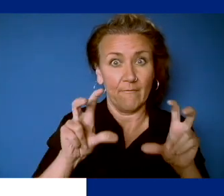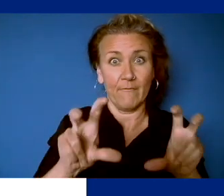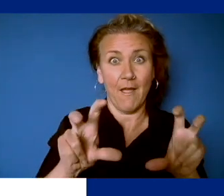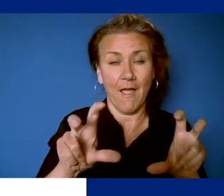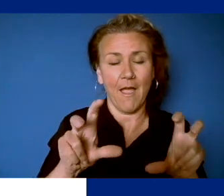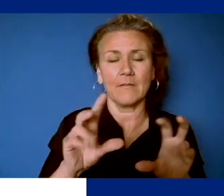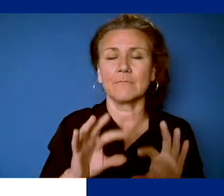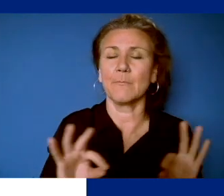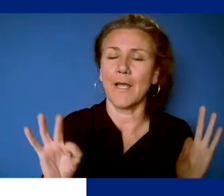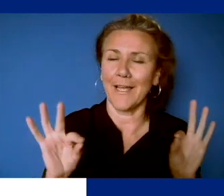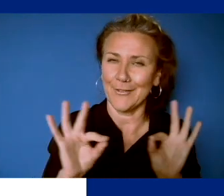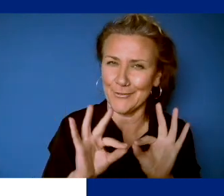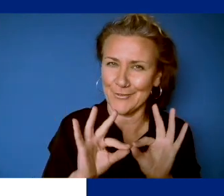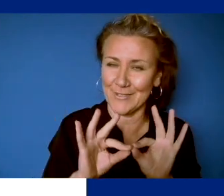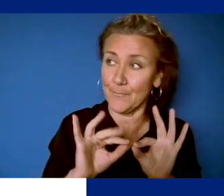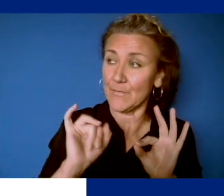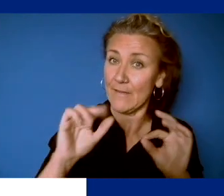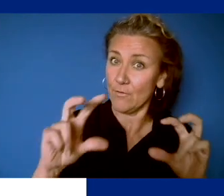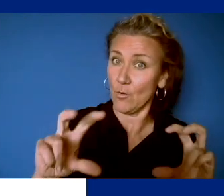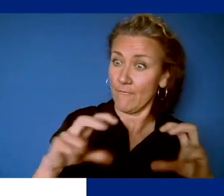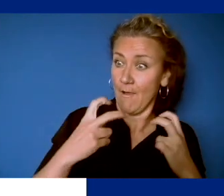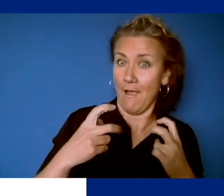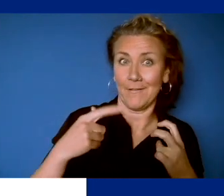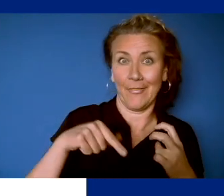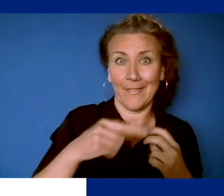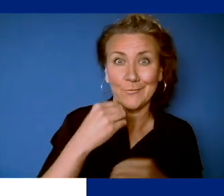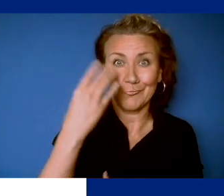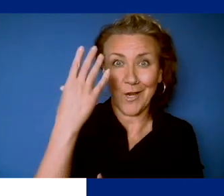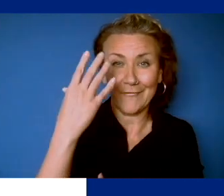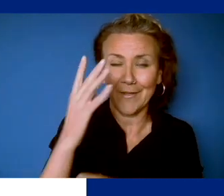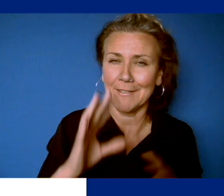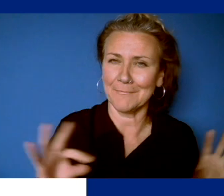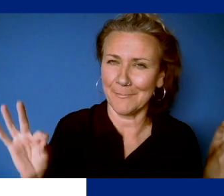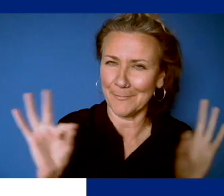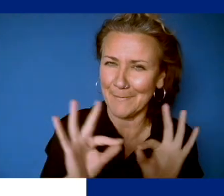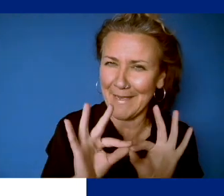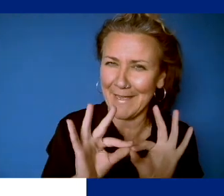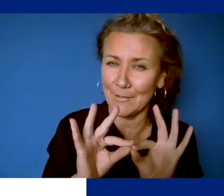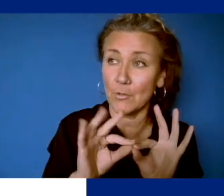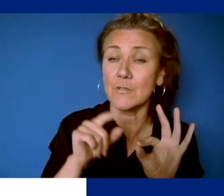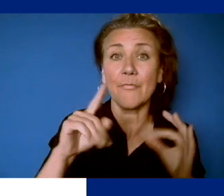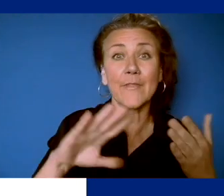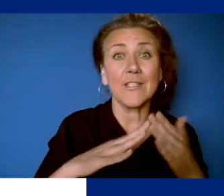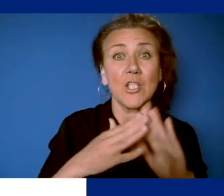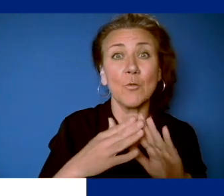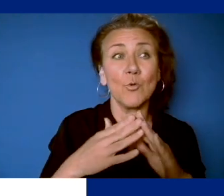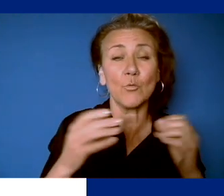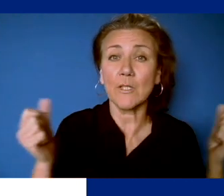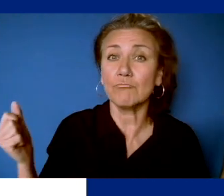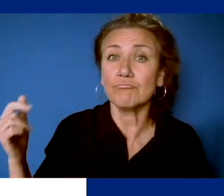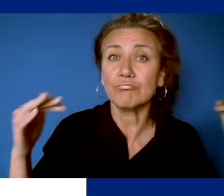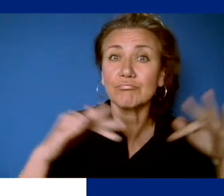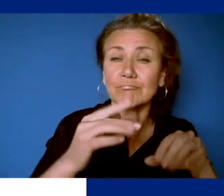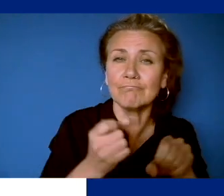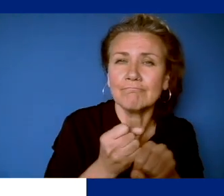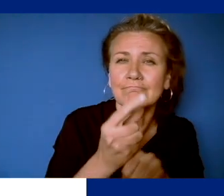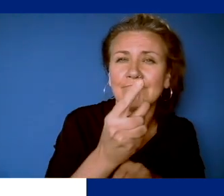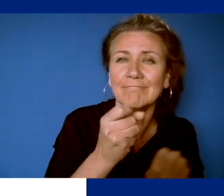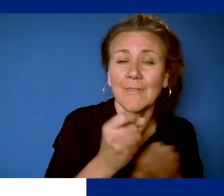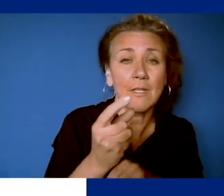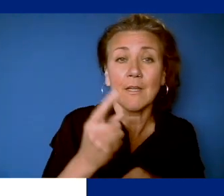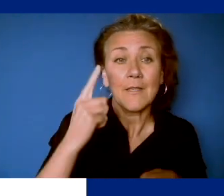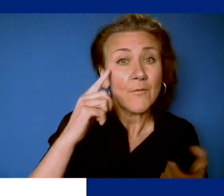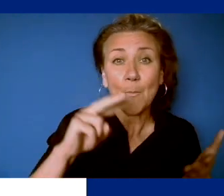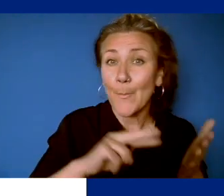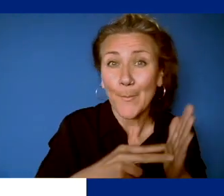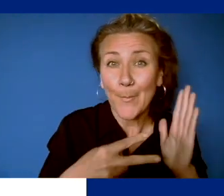fund matters. Funding the breakfast matters. Funding this community that gets together every year and